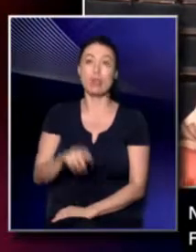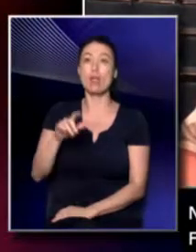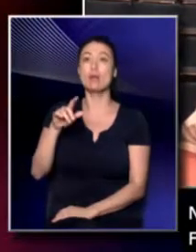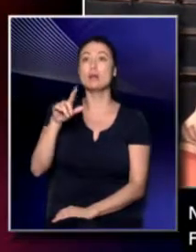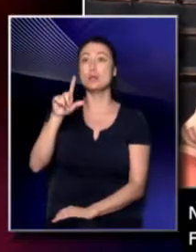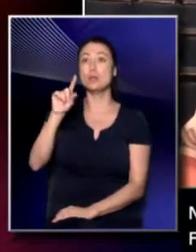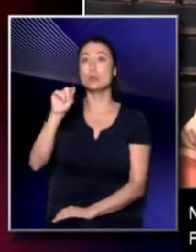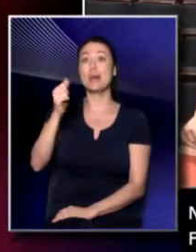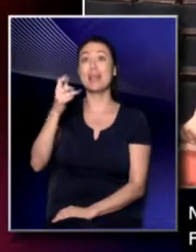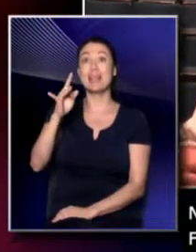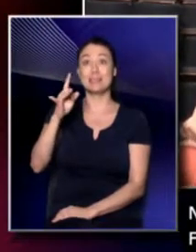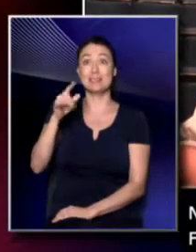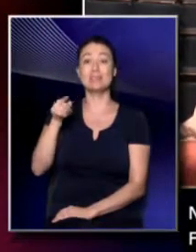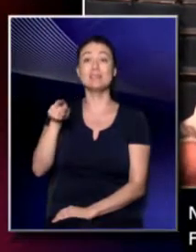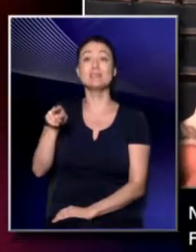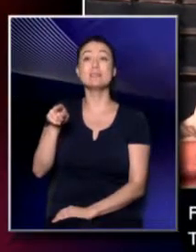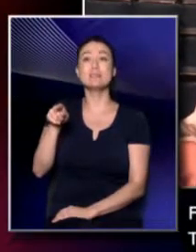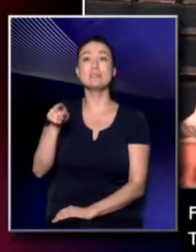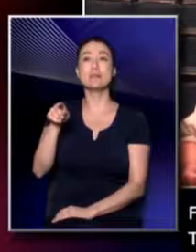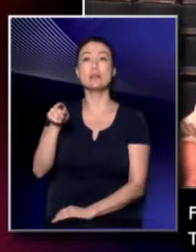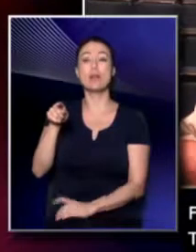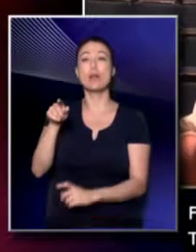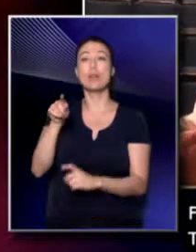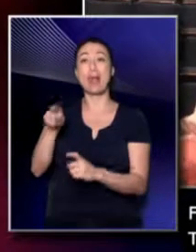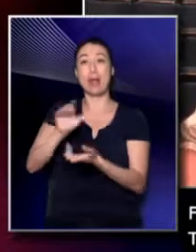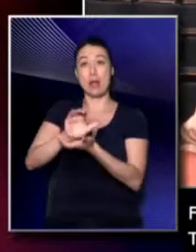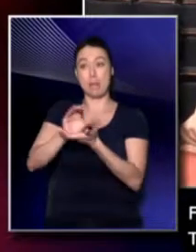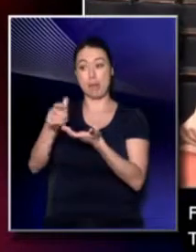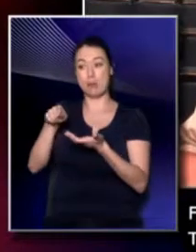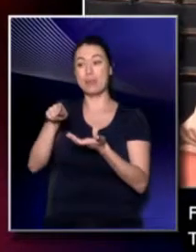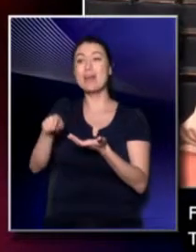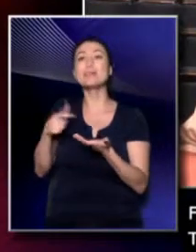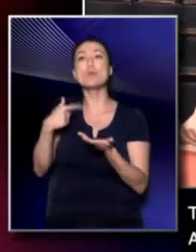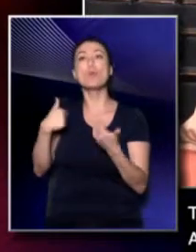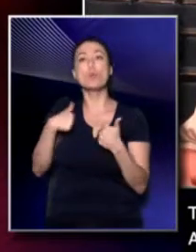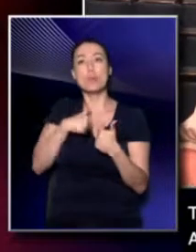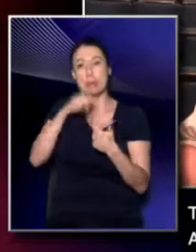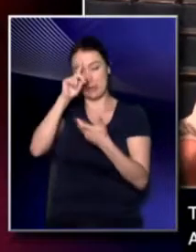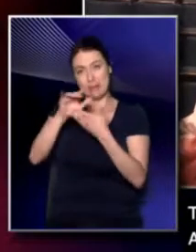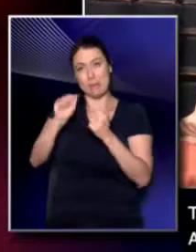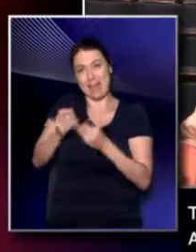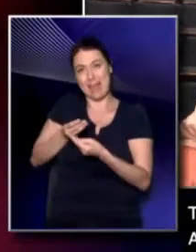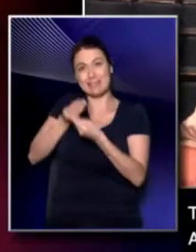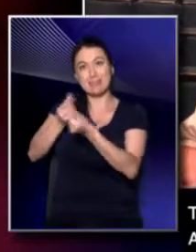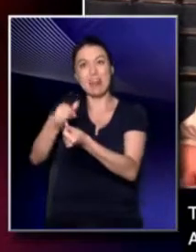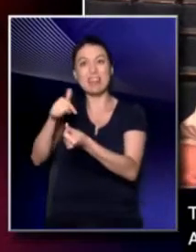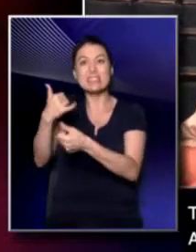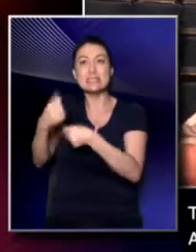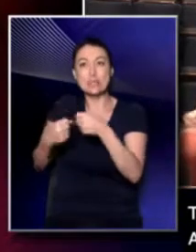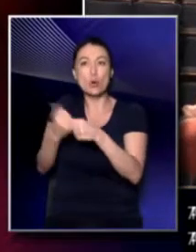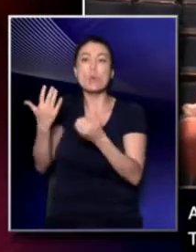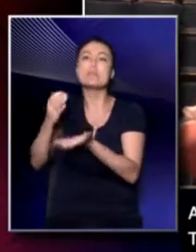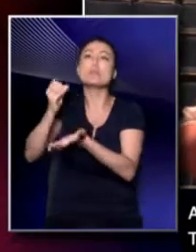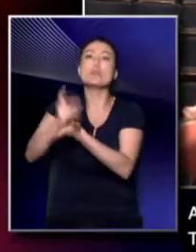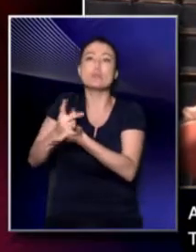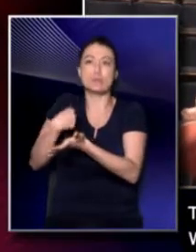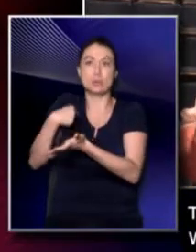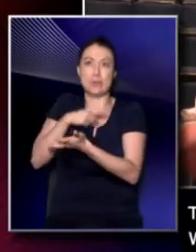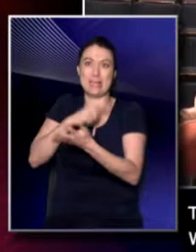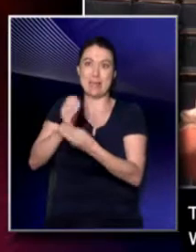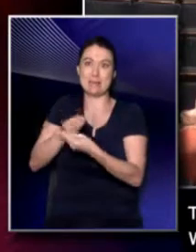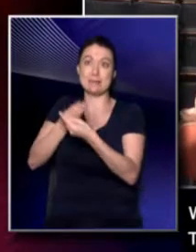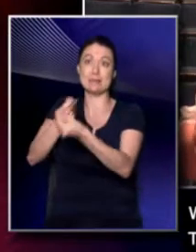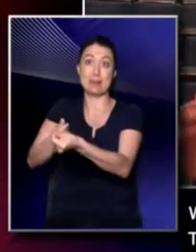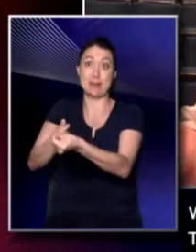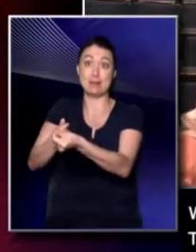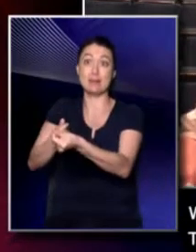The amounts reflected for 18 are what we believe we can spend this year. What's been approved for us to spend,